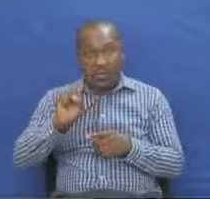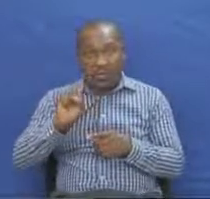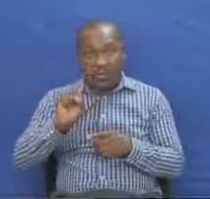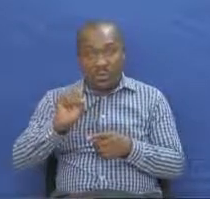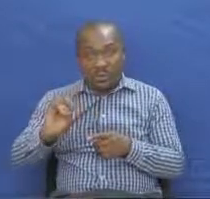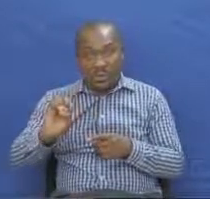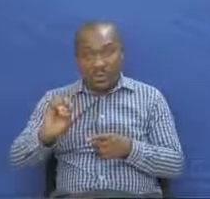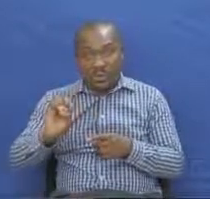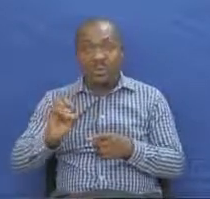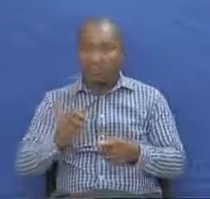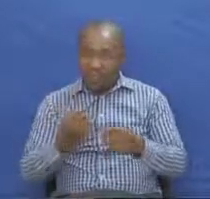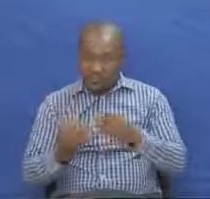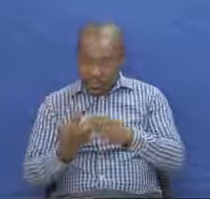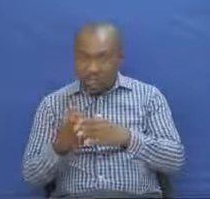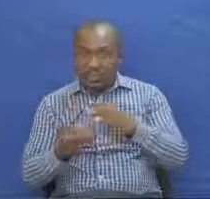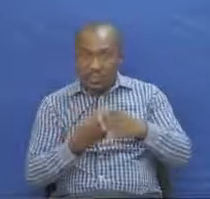for example,